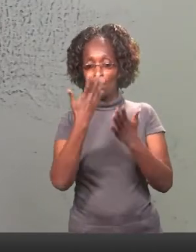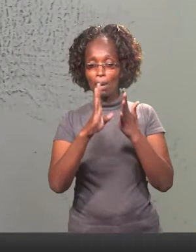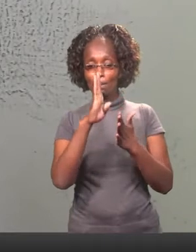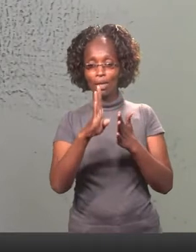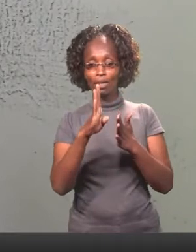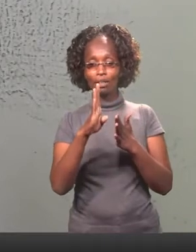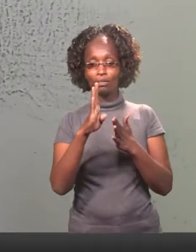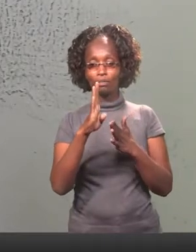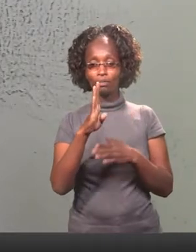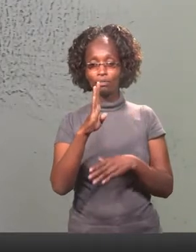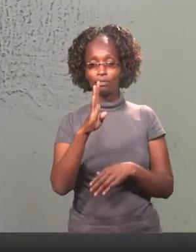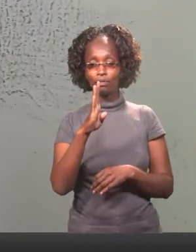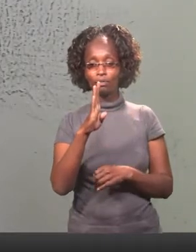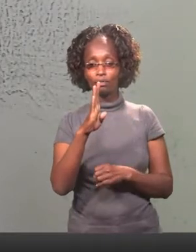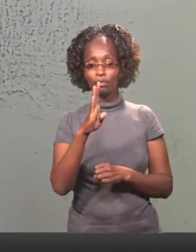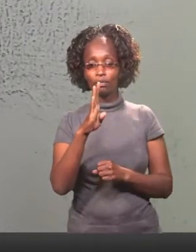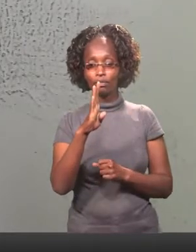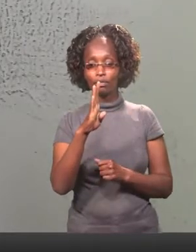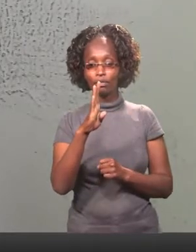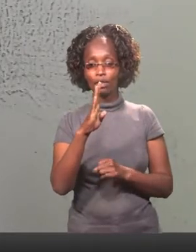be inadequate